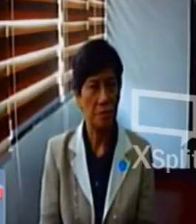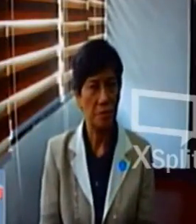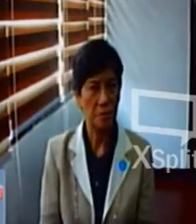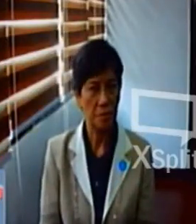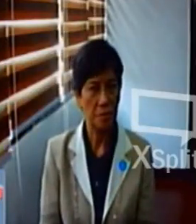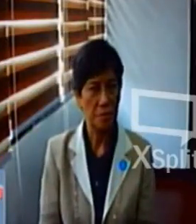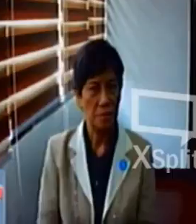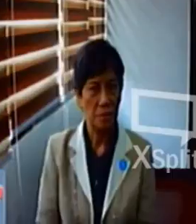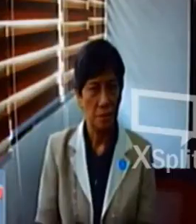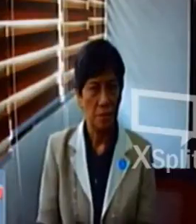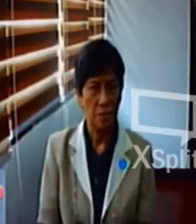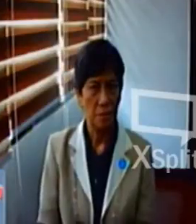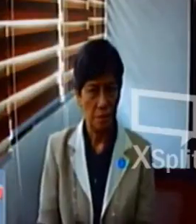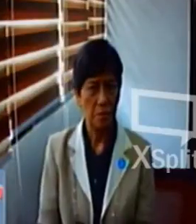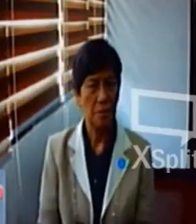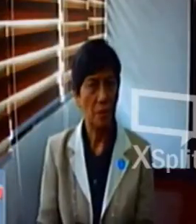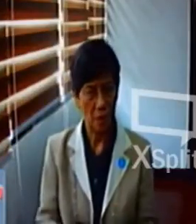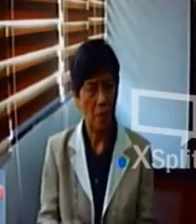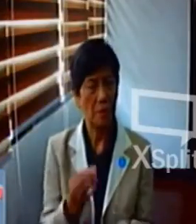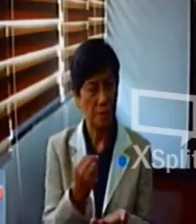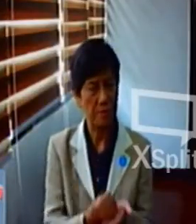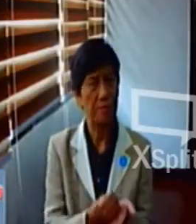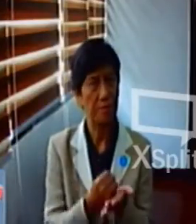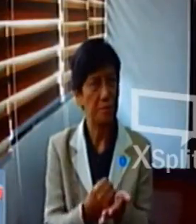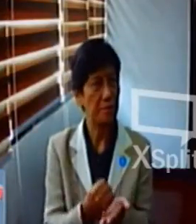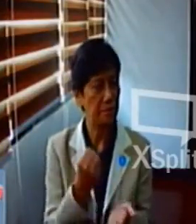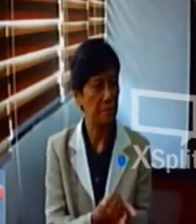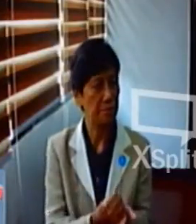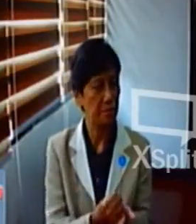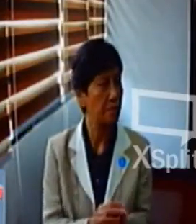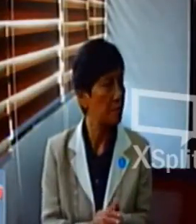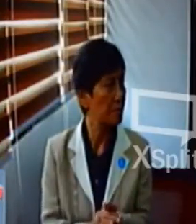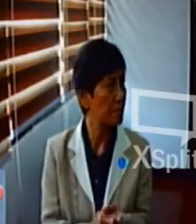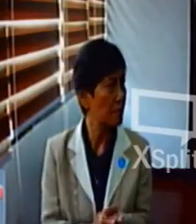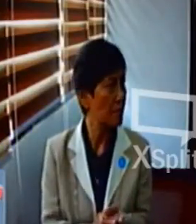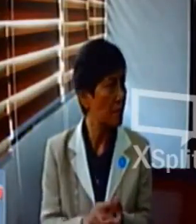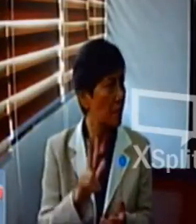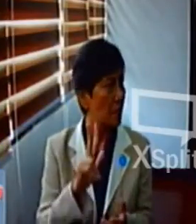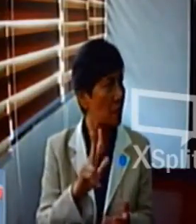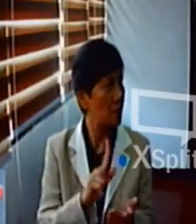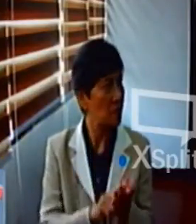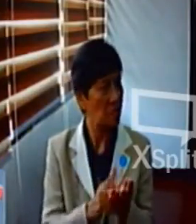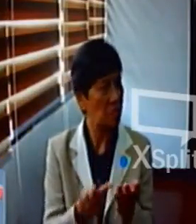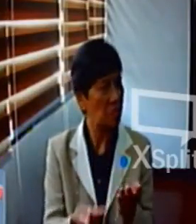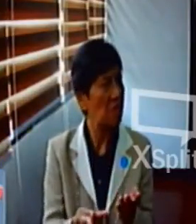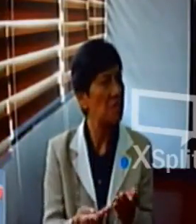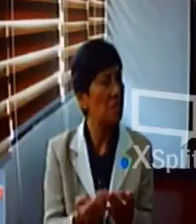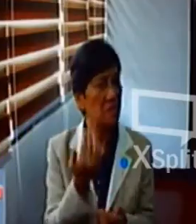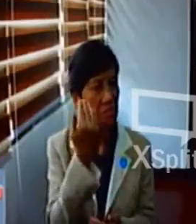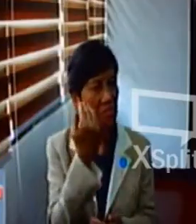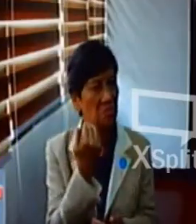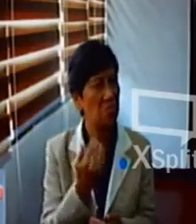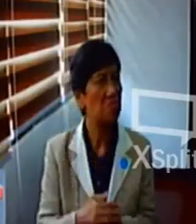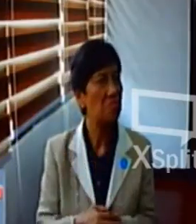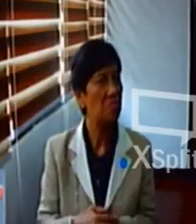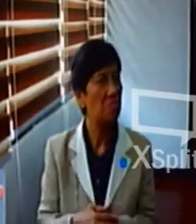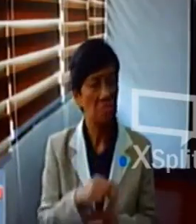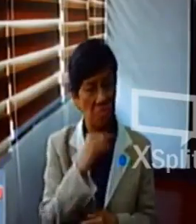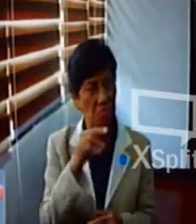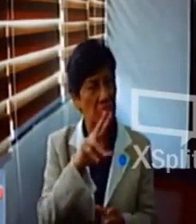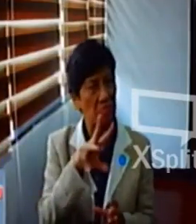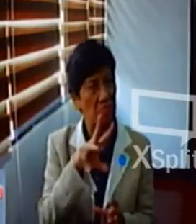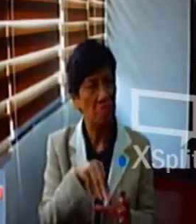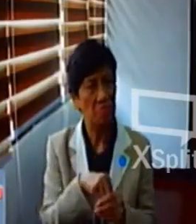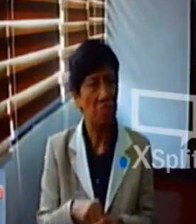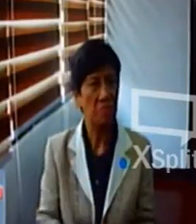the series marking will also change, but three pages I think were not included in the